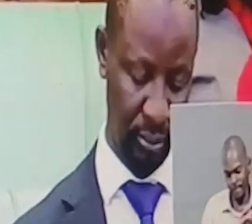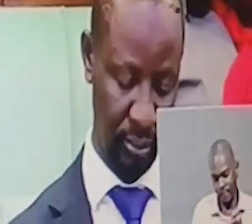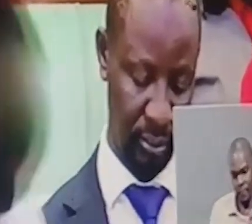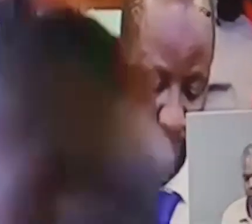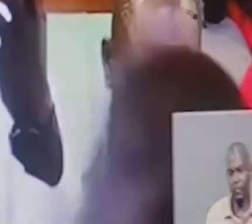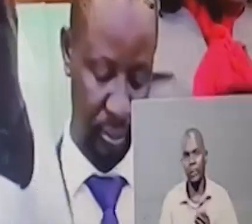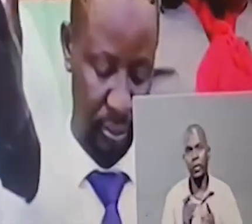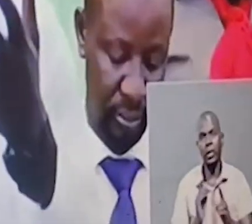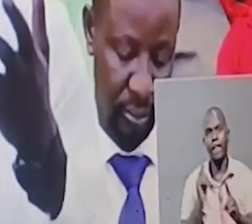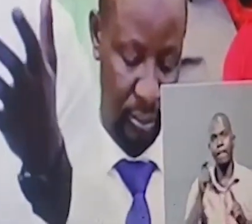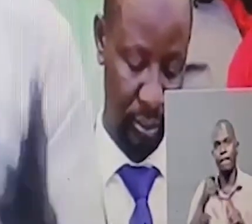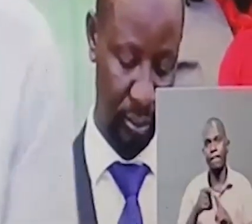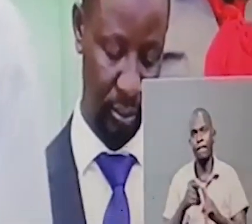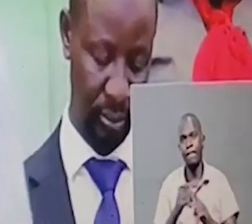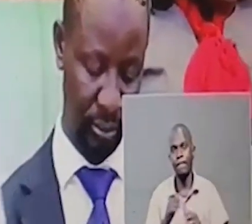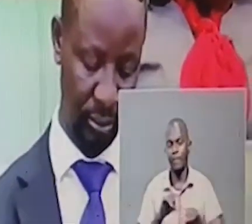on the